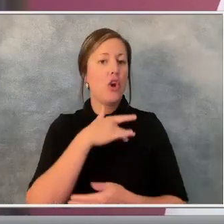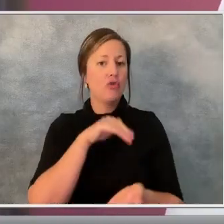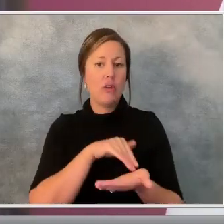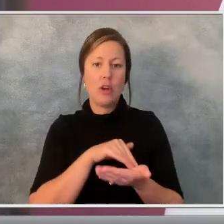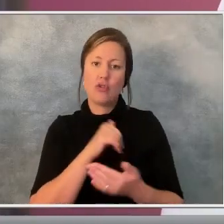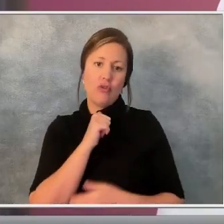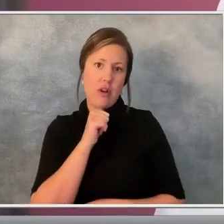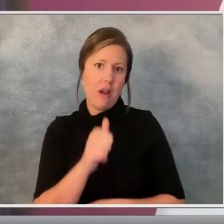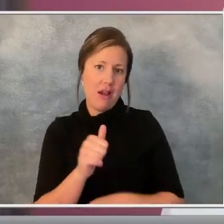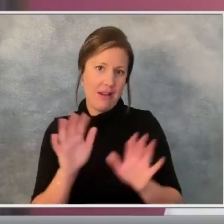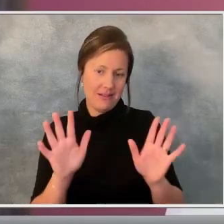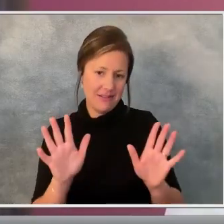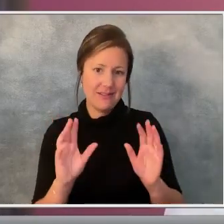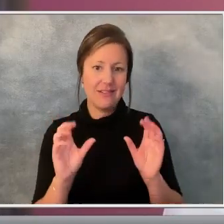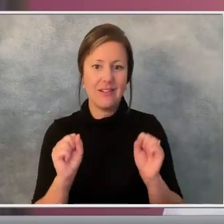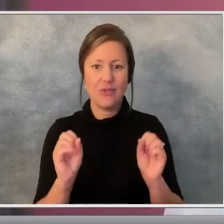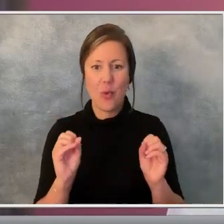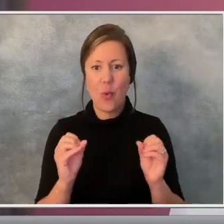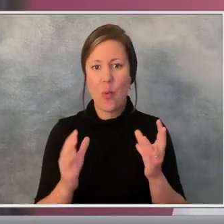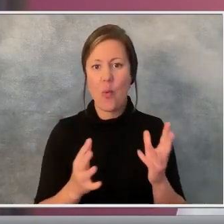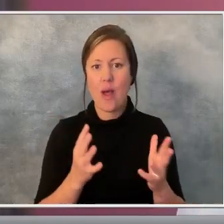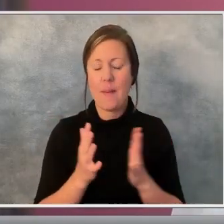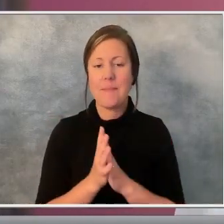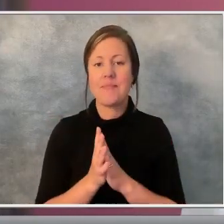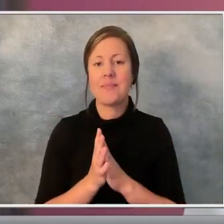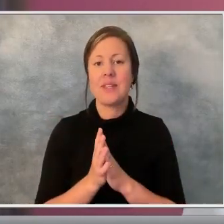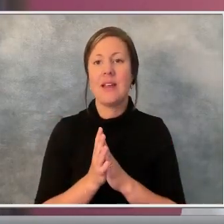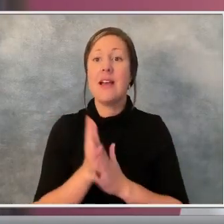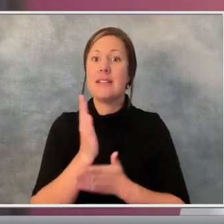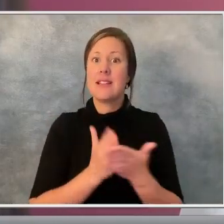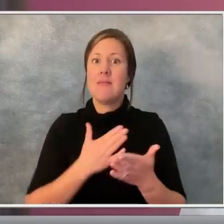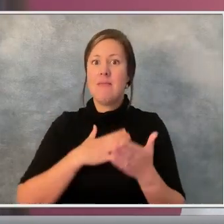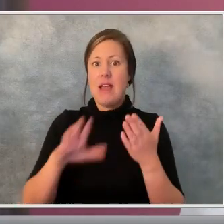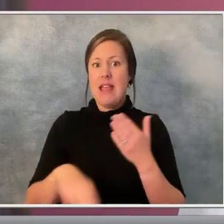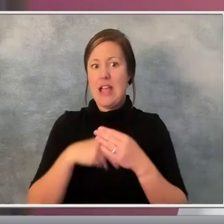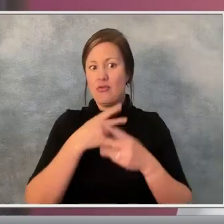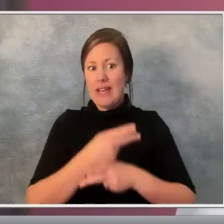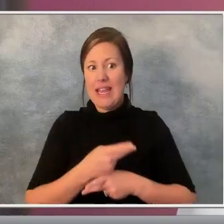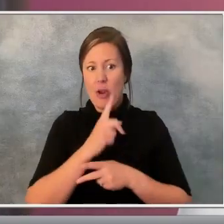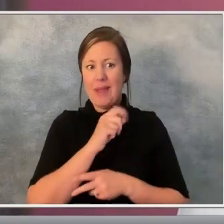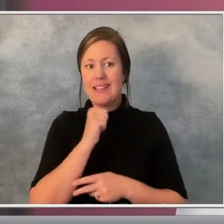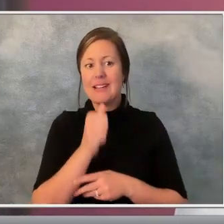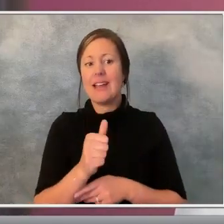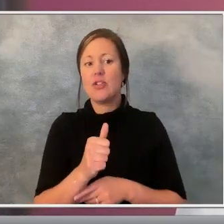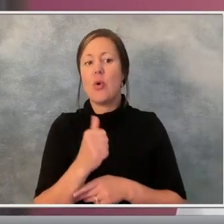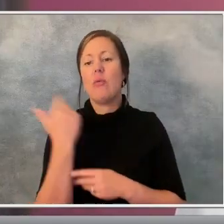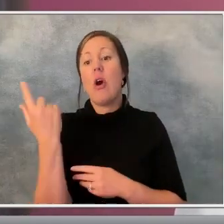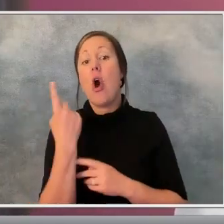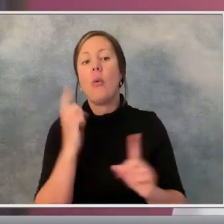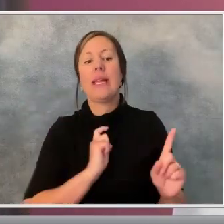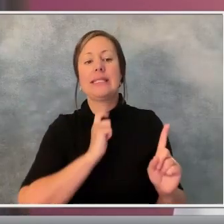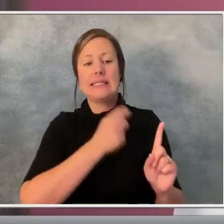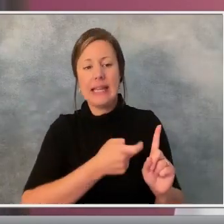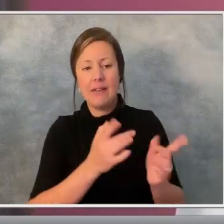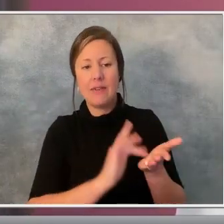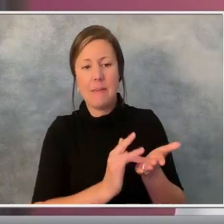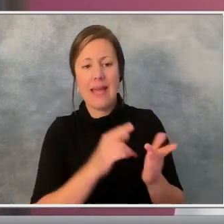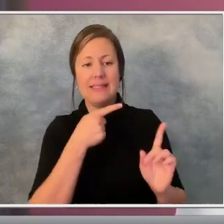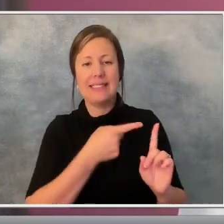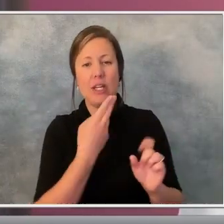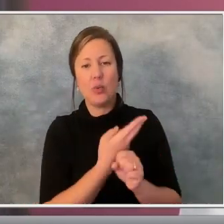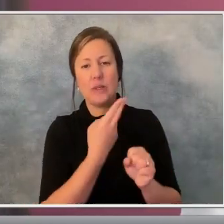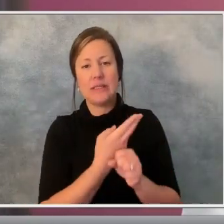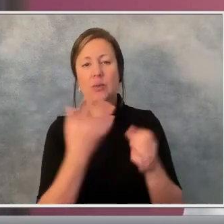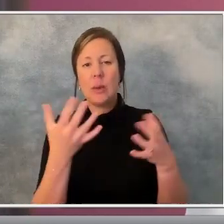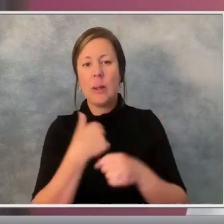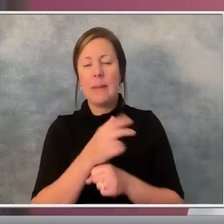you know, some of the care that I'm taking is because I don't routinely prescribe the meds that he's on. And so I just want to be incredibly cautious that